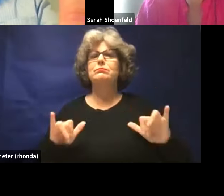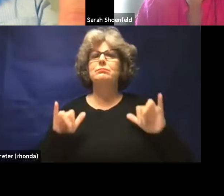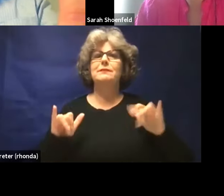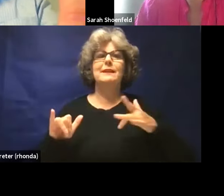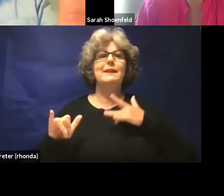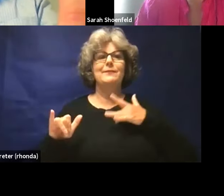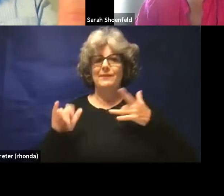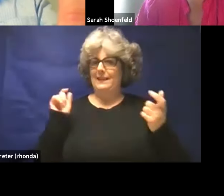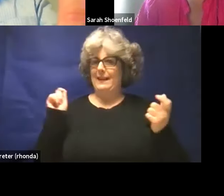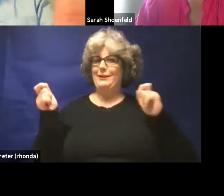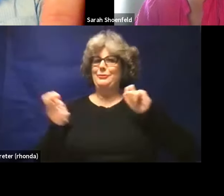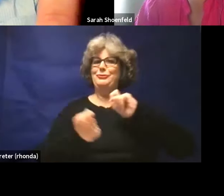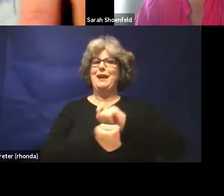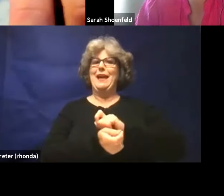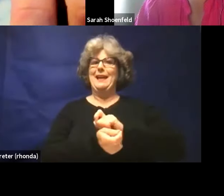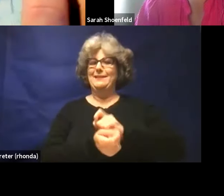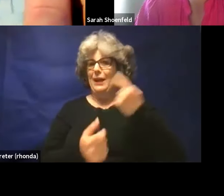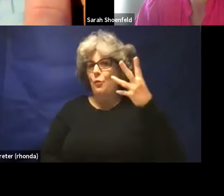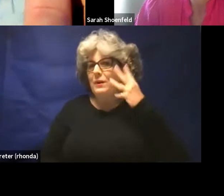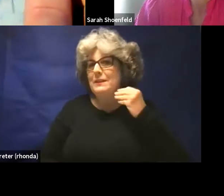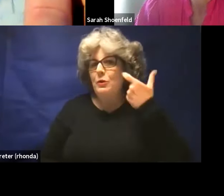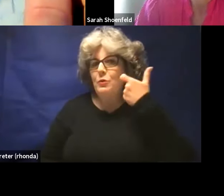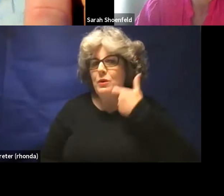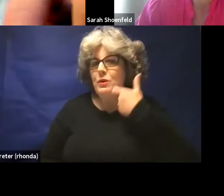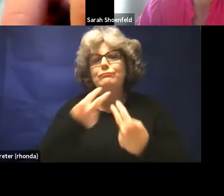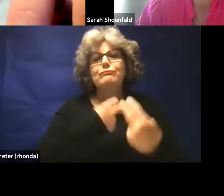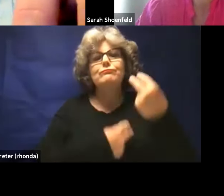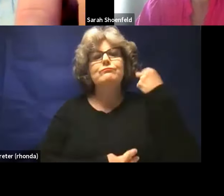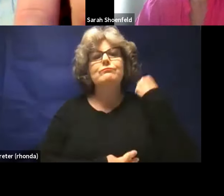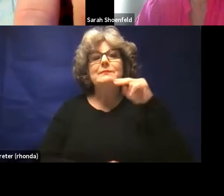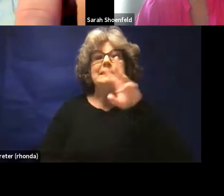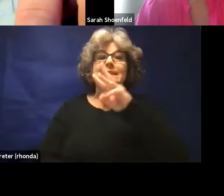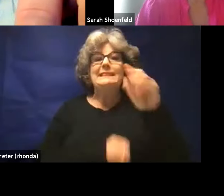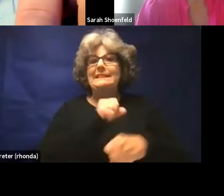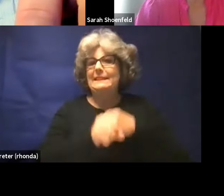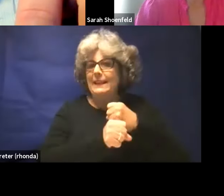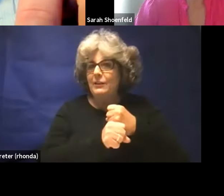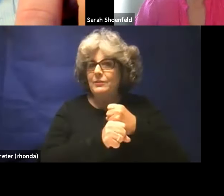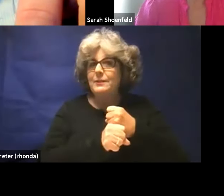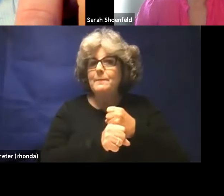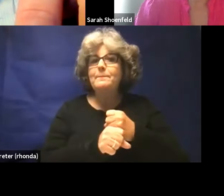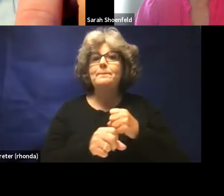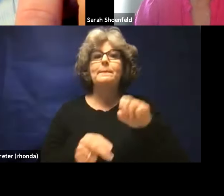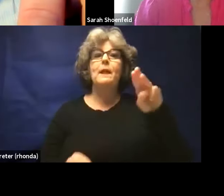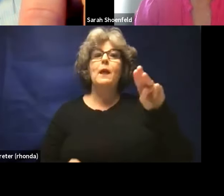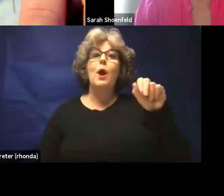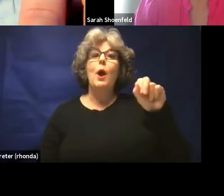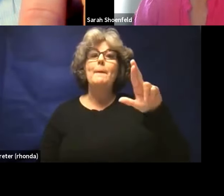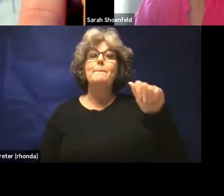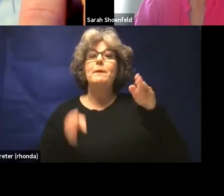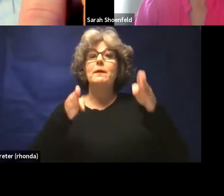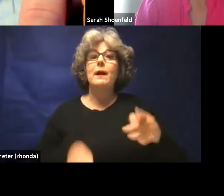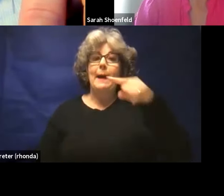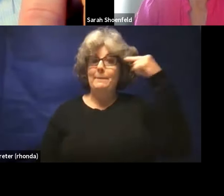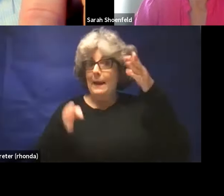sea change. That one experience took me back 60 years. One of the people was the longtime resident was a